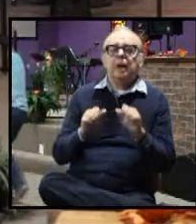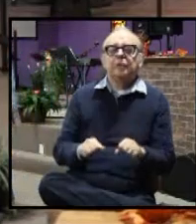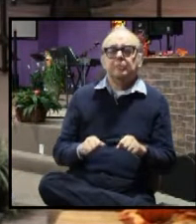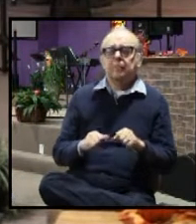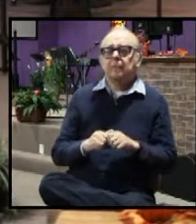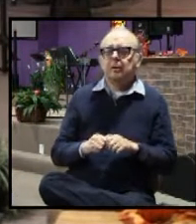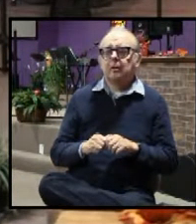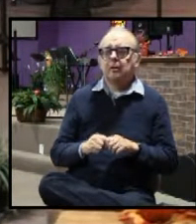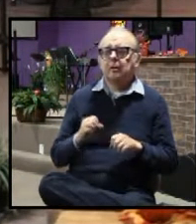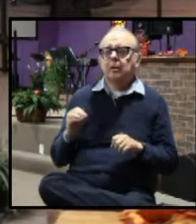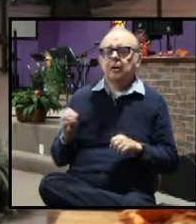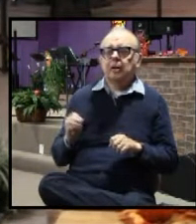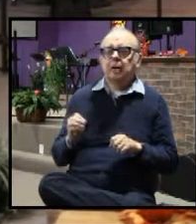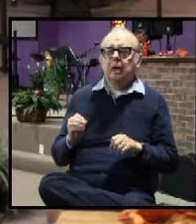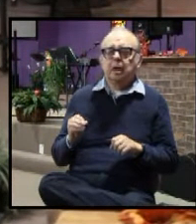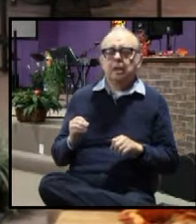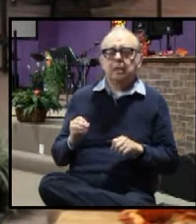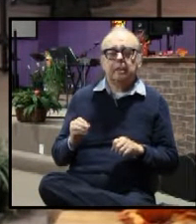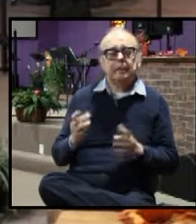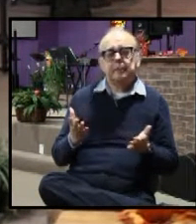can be. So,